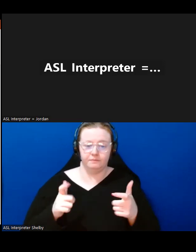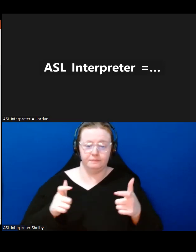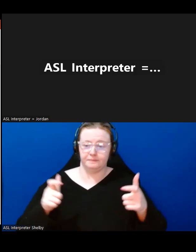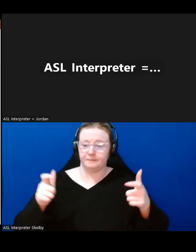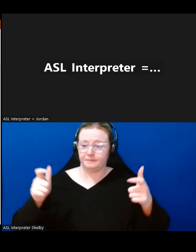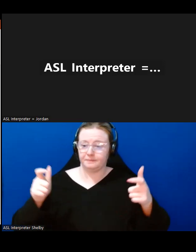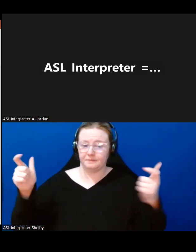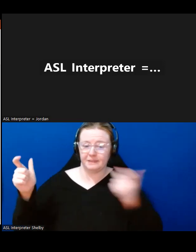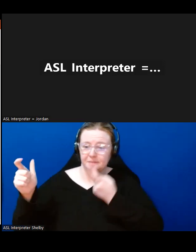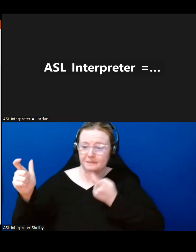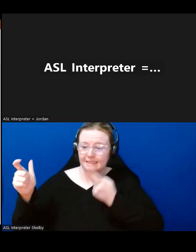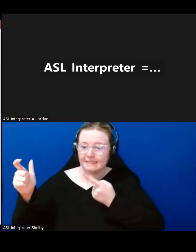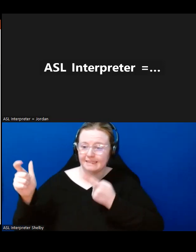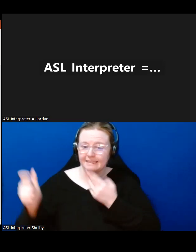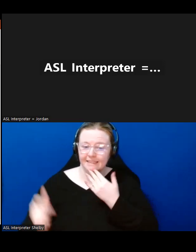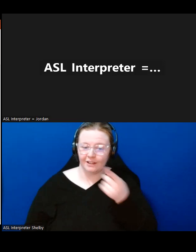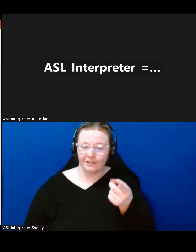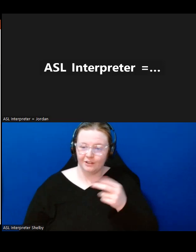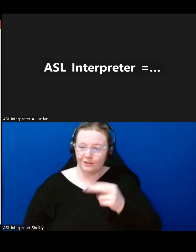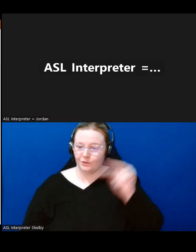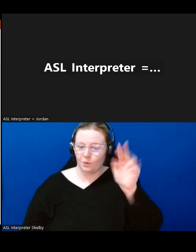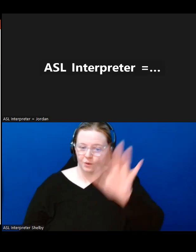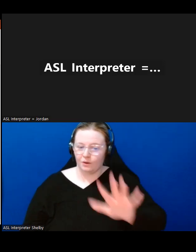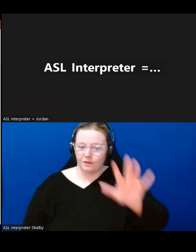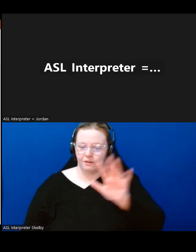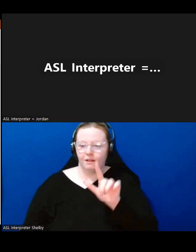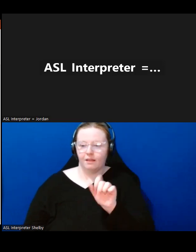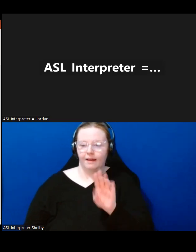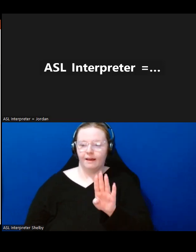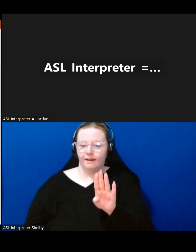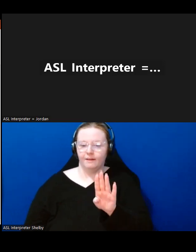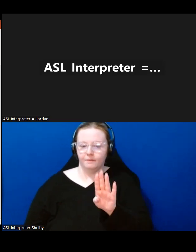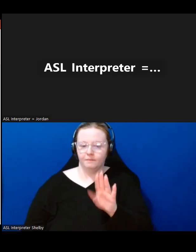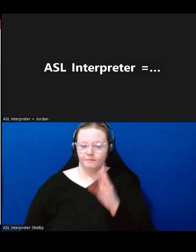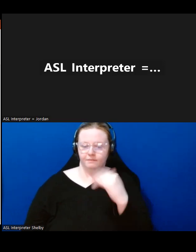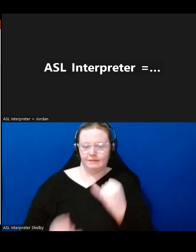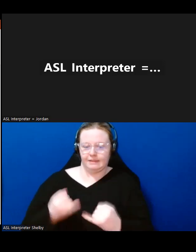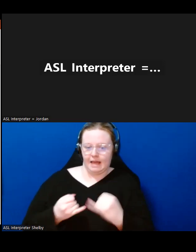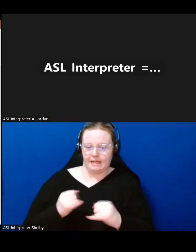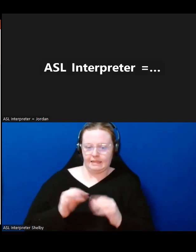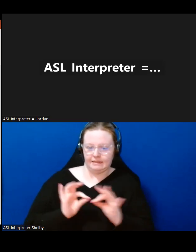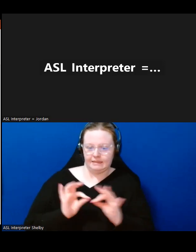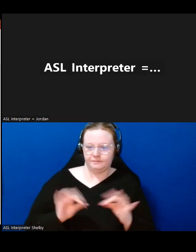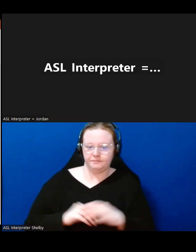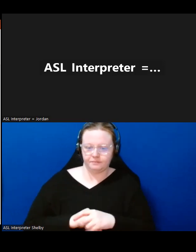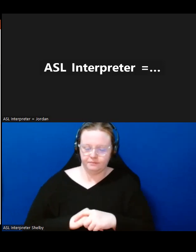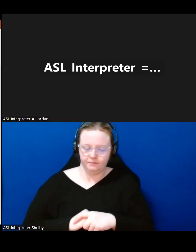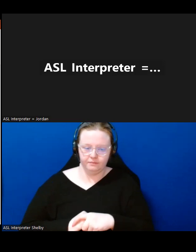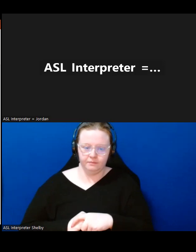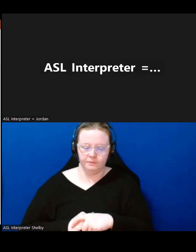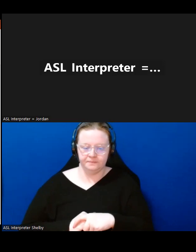pink geography in the north is our Labrador Regional Wellness Coalition. So that it takes